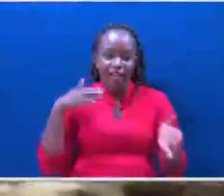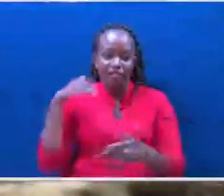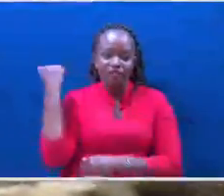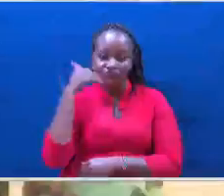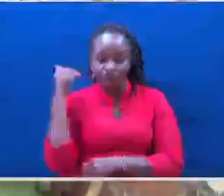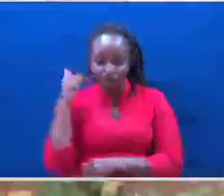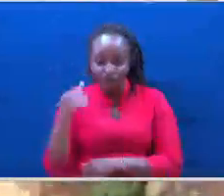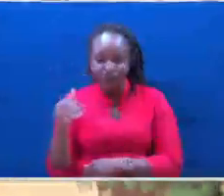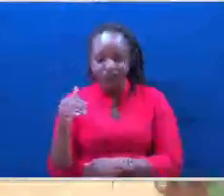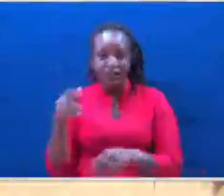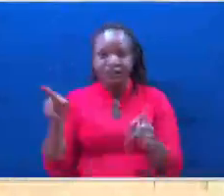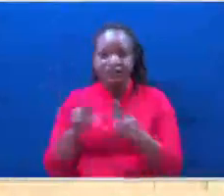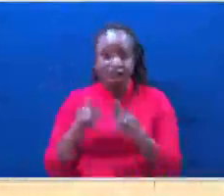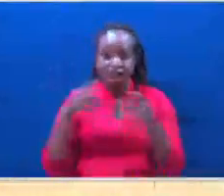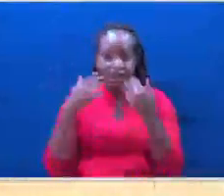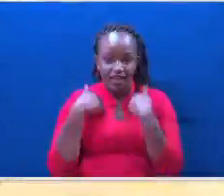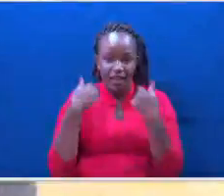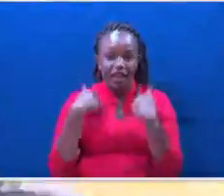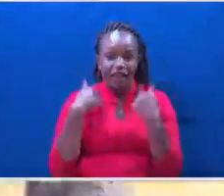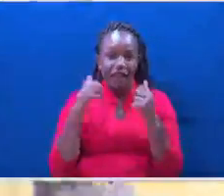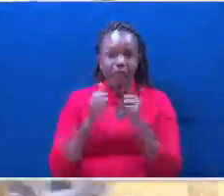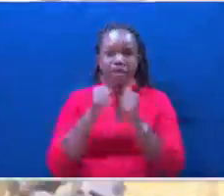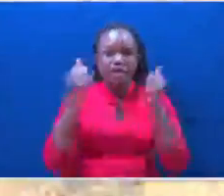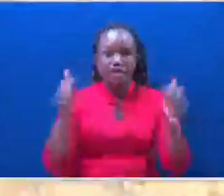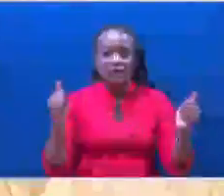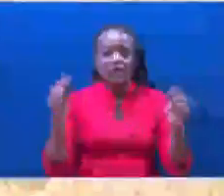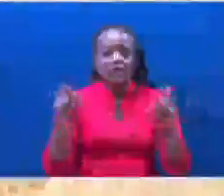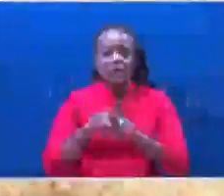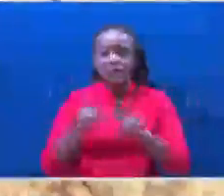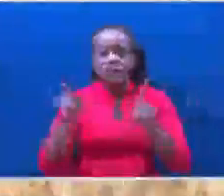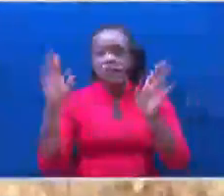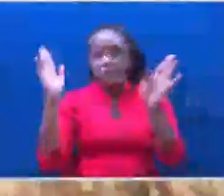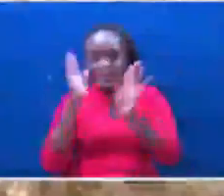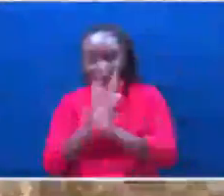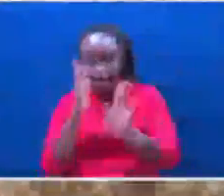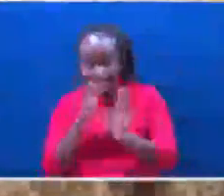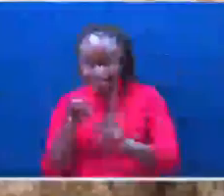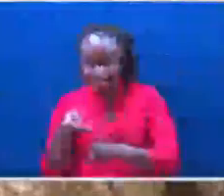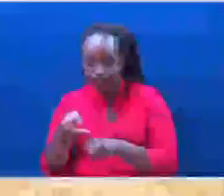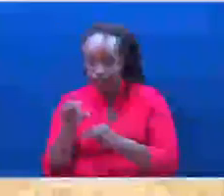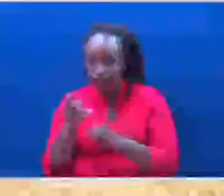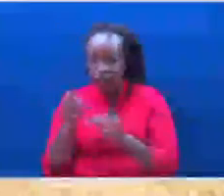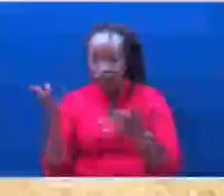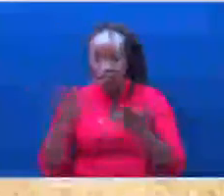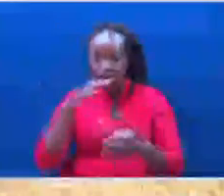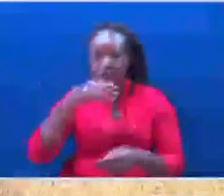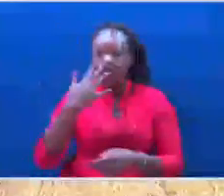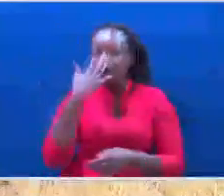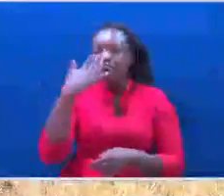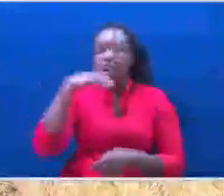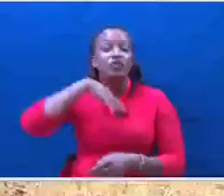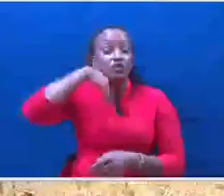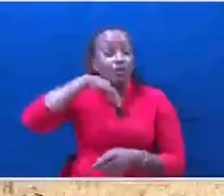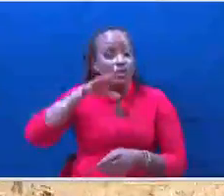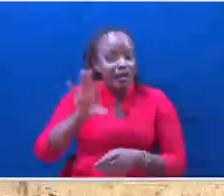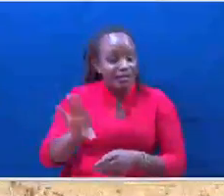several rounds of ammunition and a fully loaded magazine, and the sniffer dog did an excellent job of locating every ammunition where it